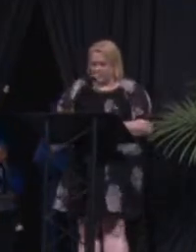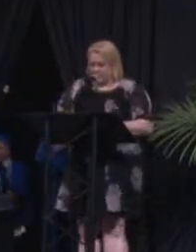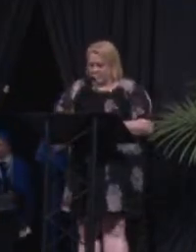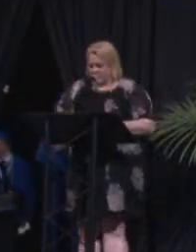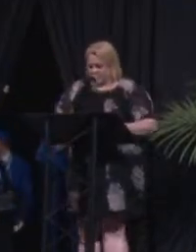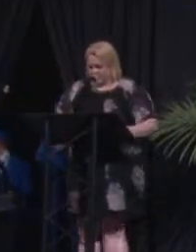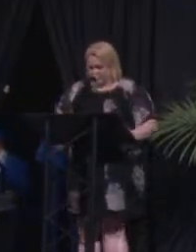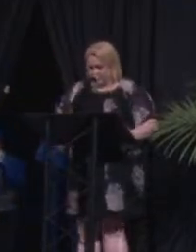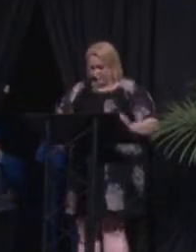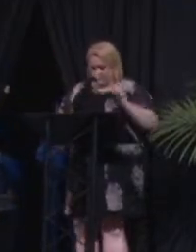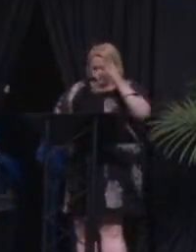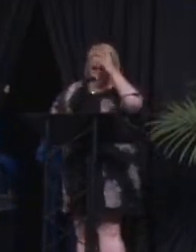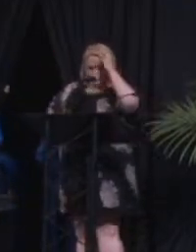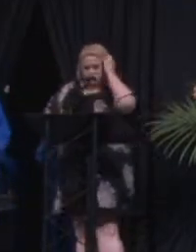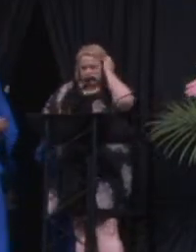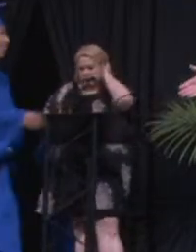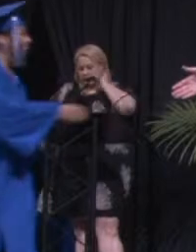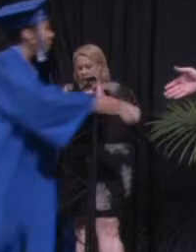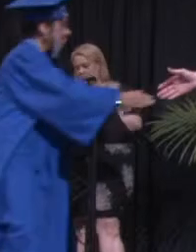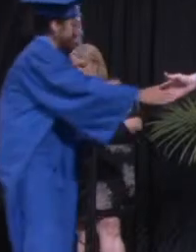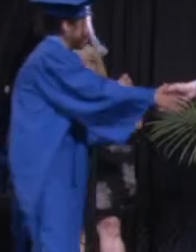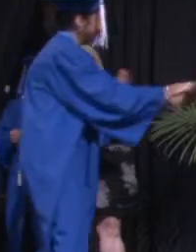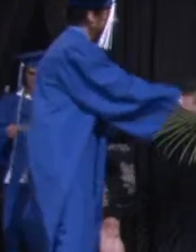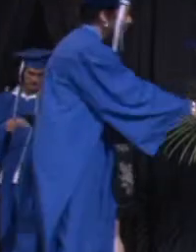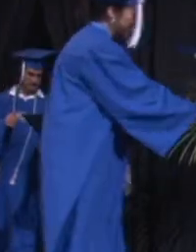Marilith Lopez.